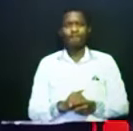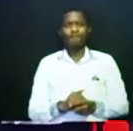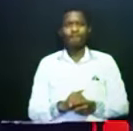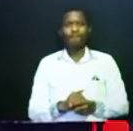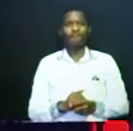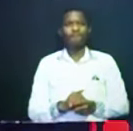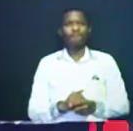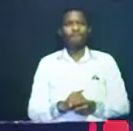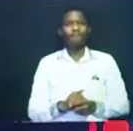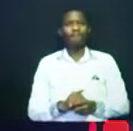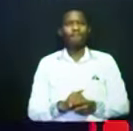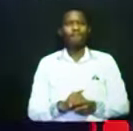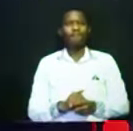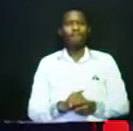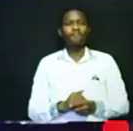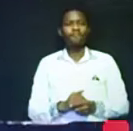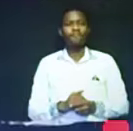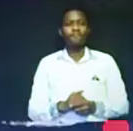say